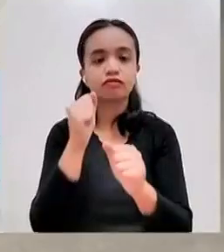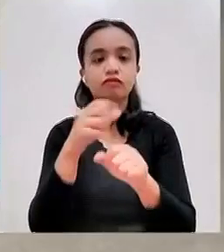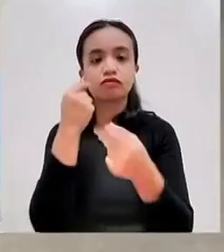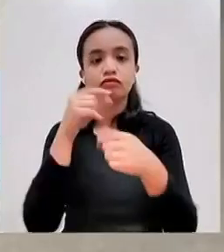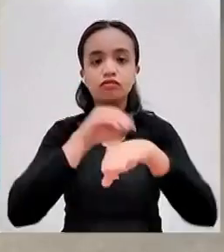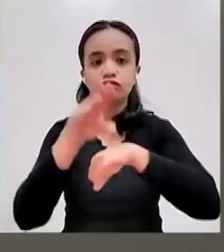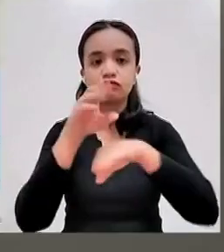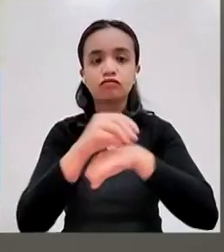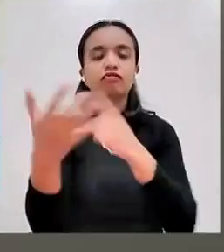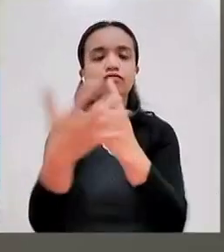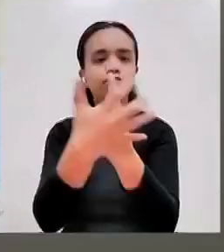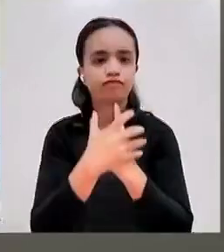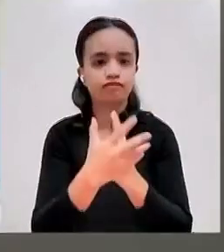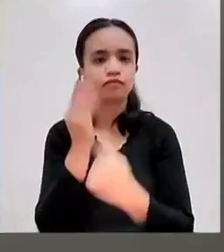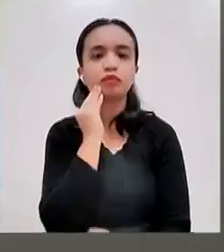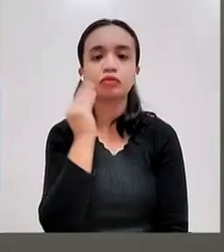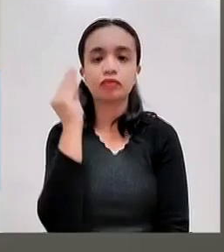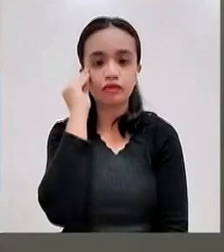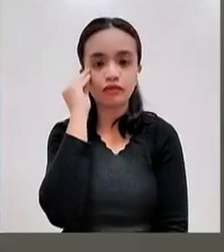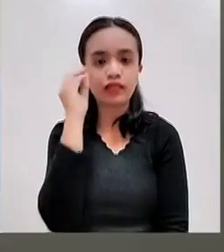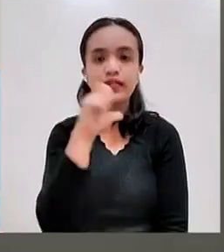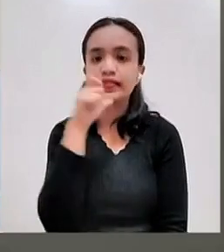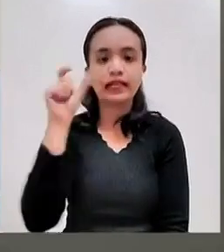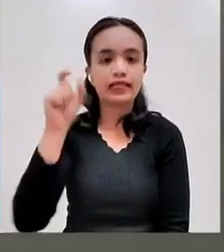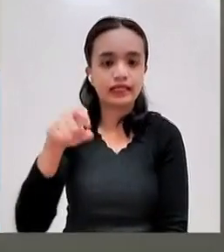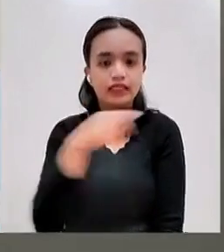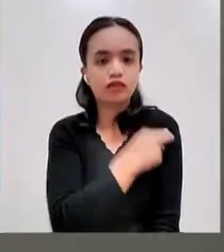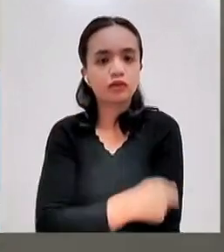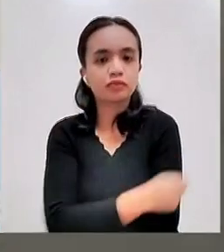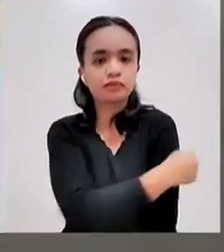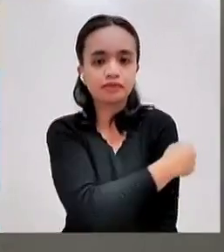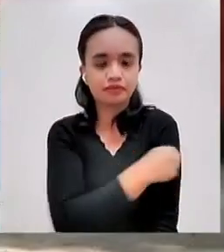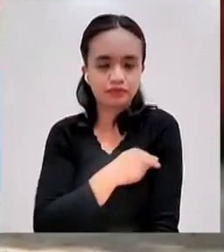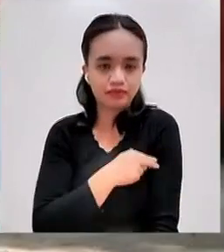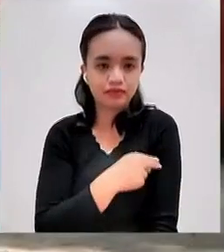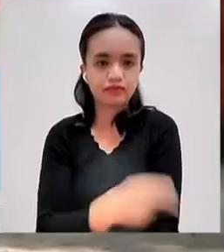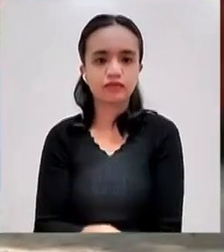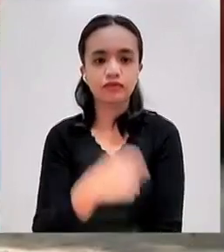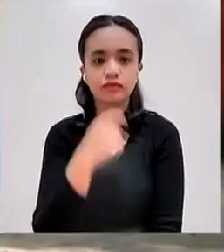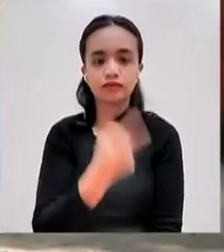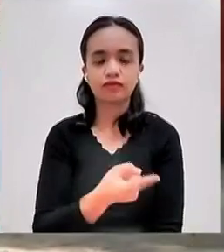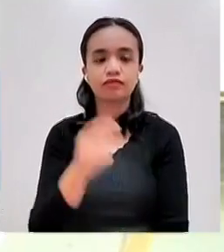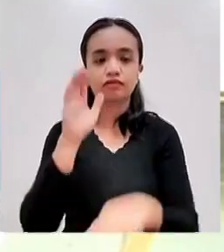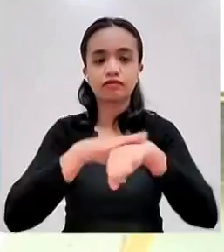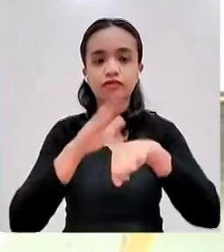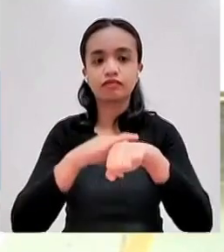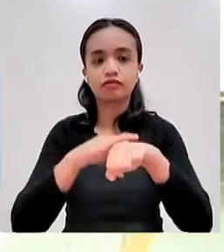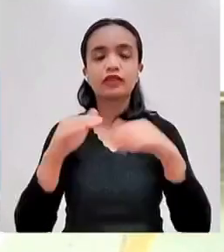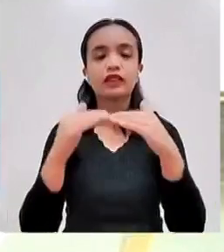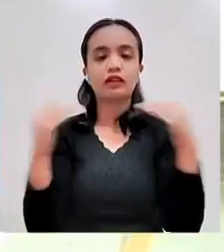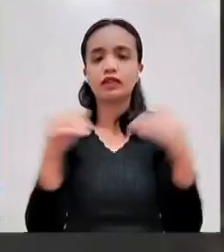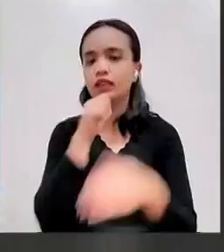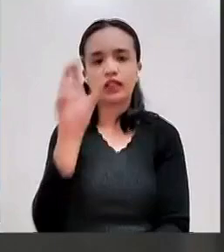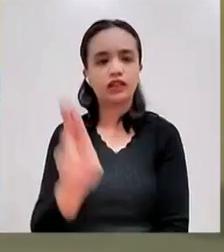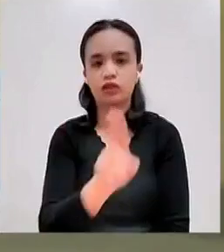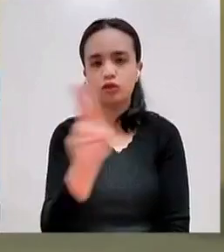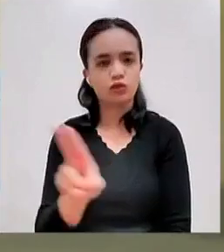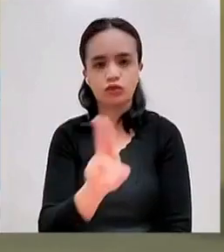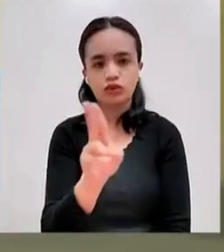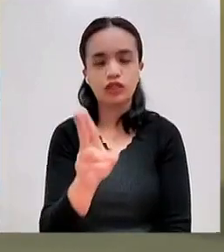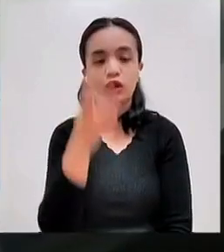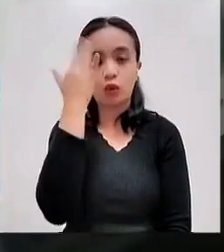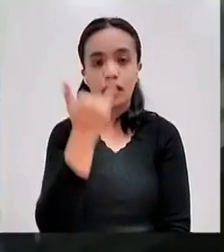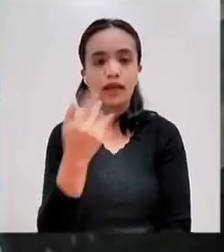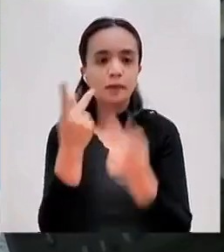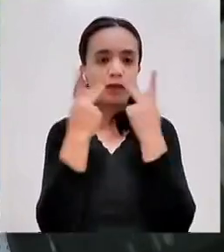home and are no longer needed hospitalization. Herbosa says alert levels are no longer being used since the public health emergency